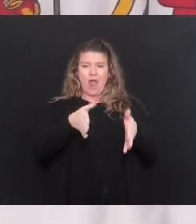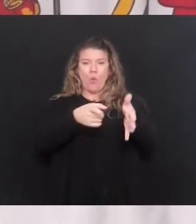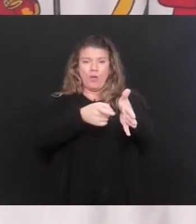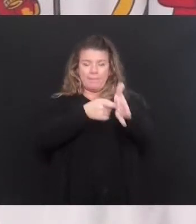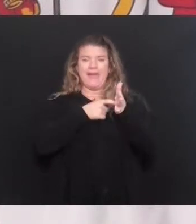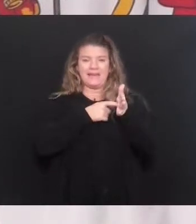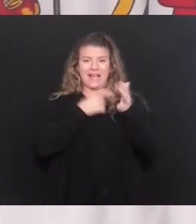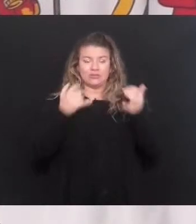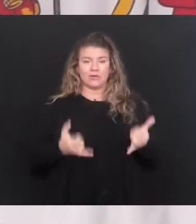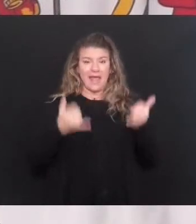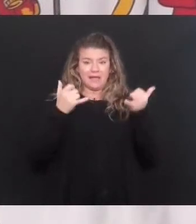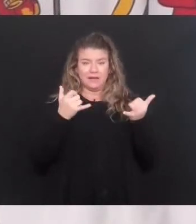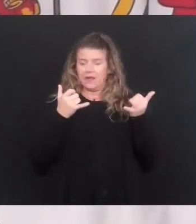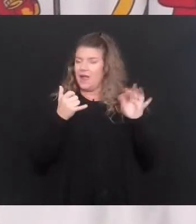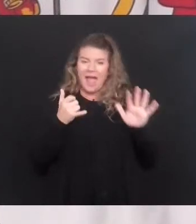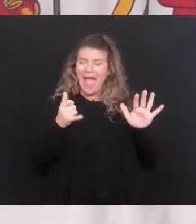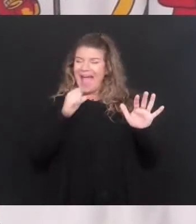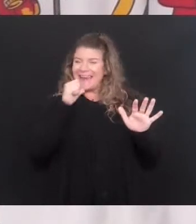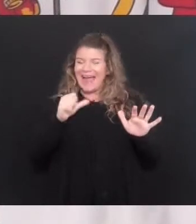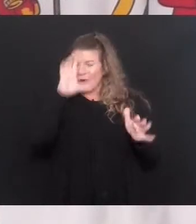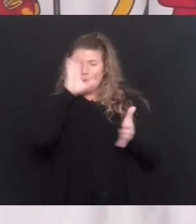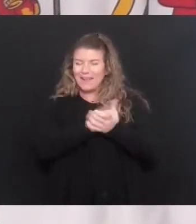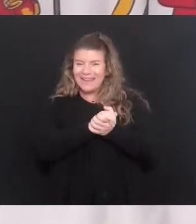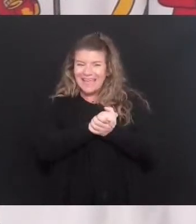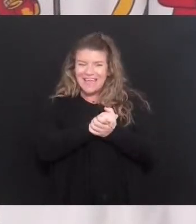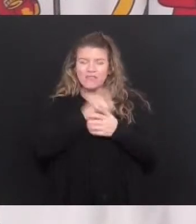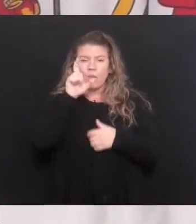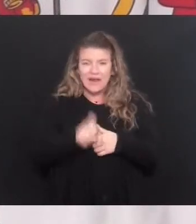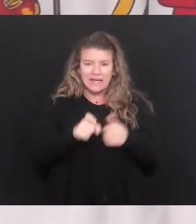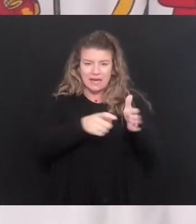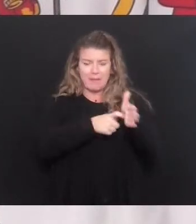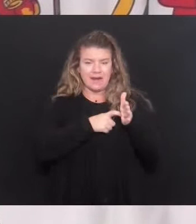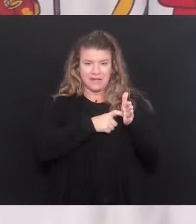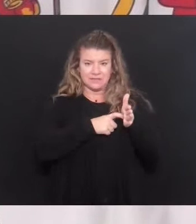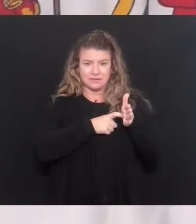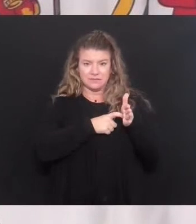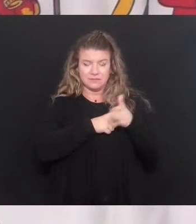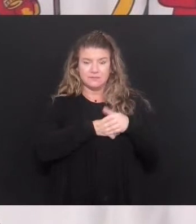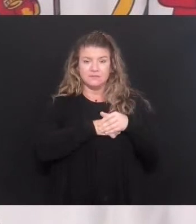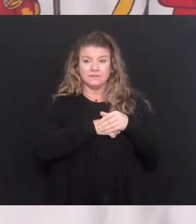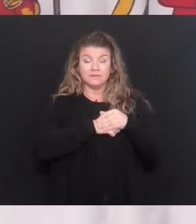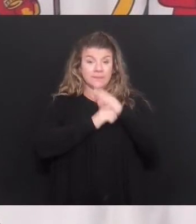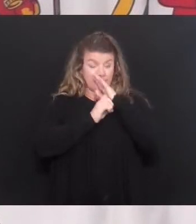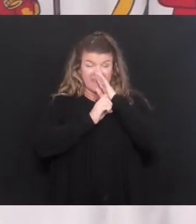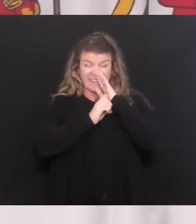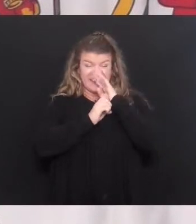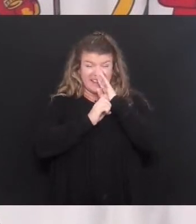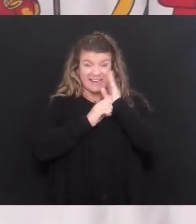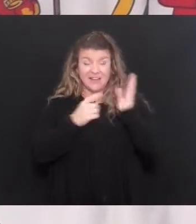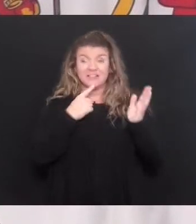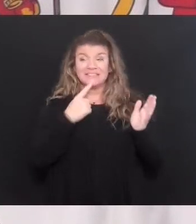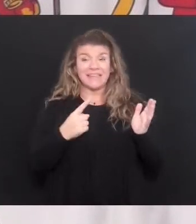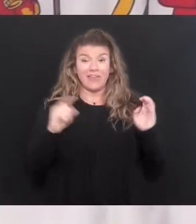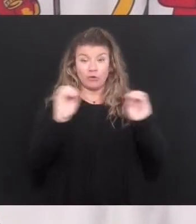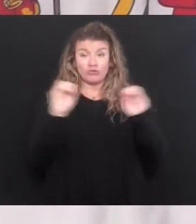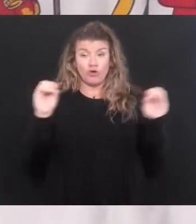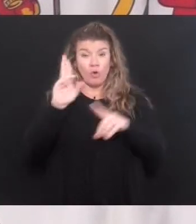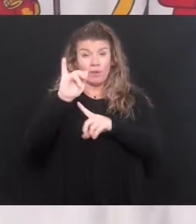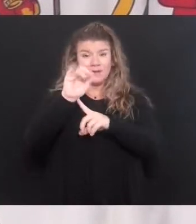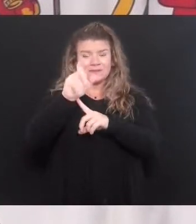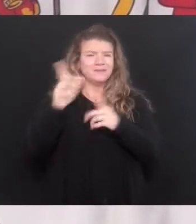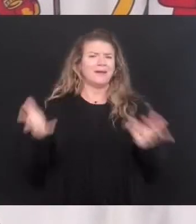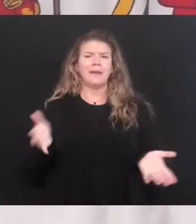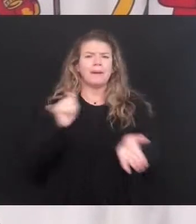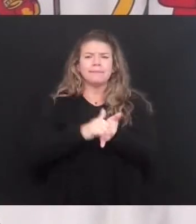today. And I don't believe in West Virginia that we need to do that. You know, now to say that there's no risk, well, it's ridiculous.